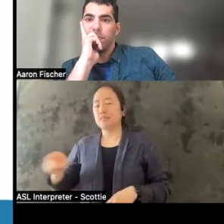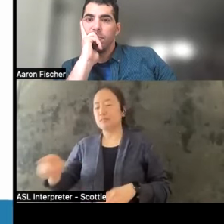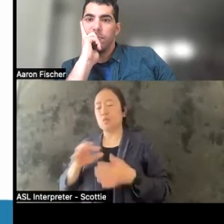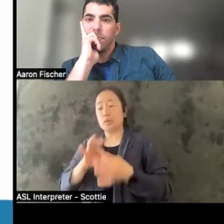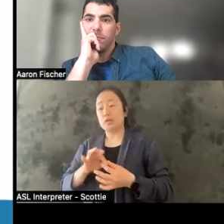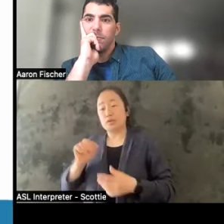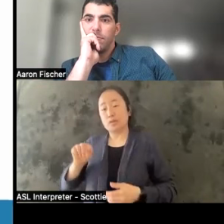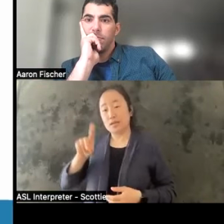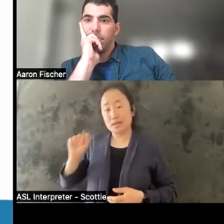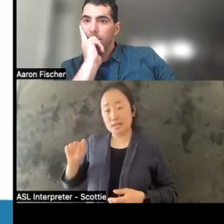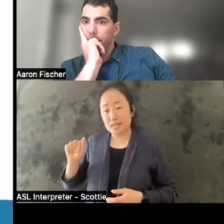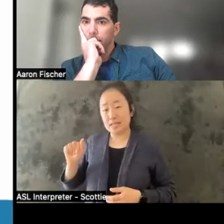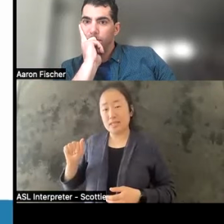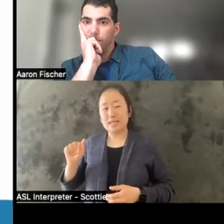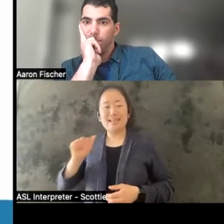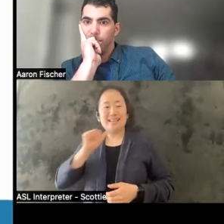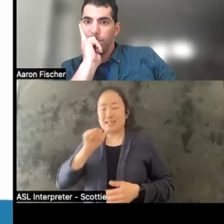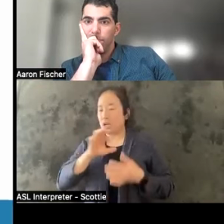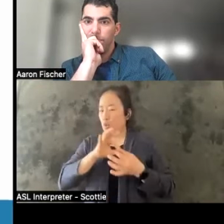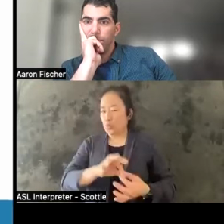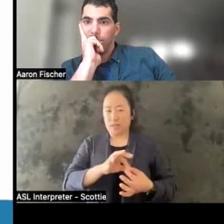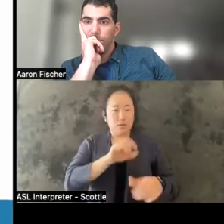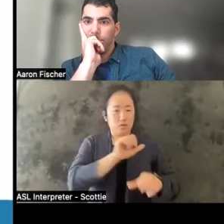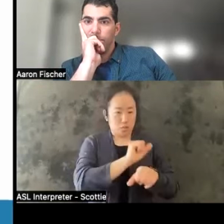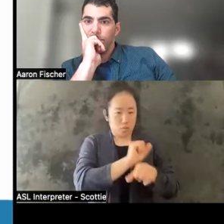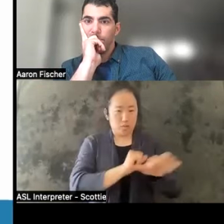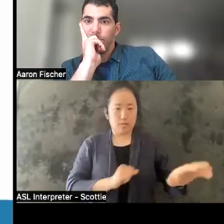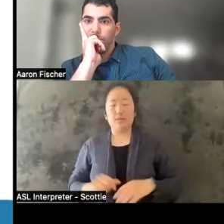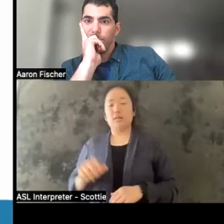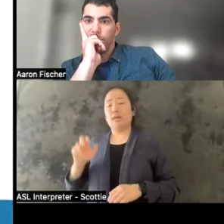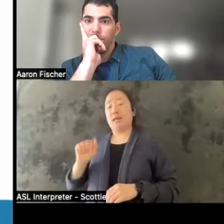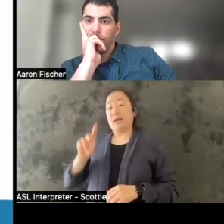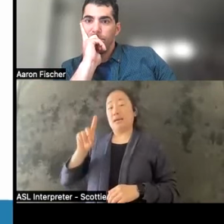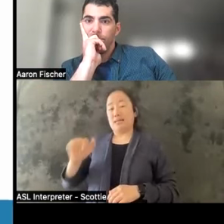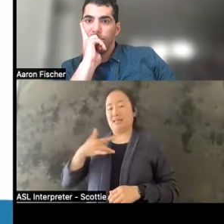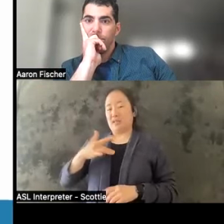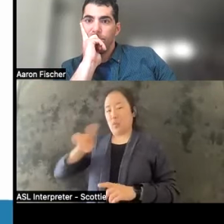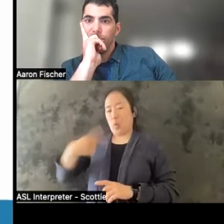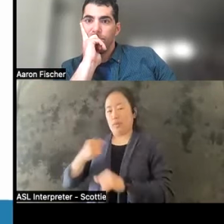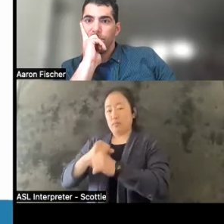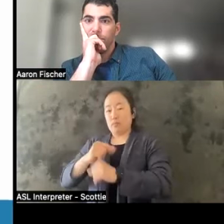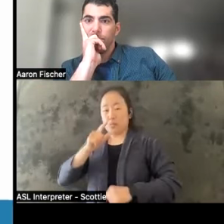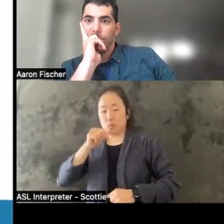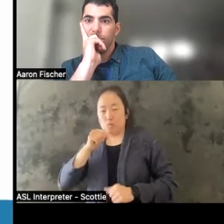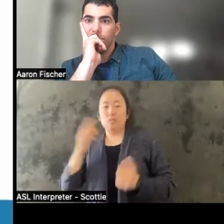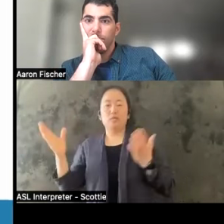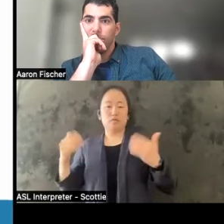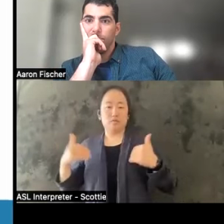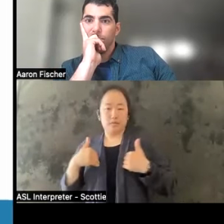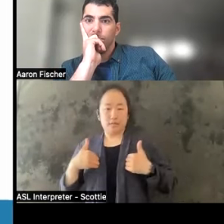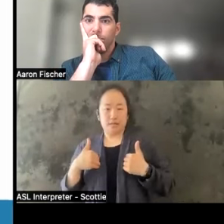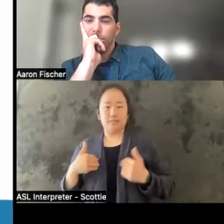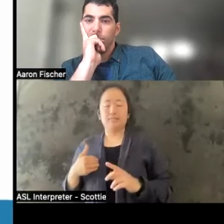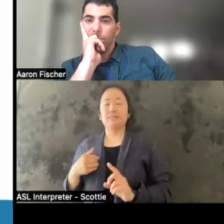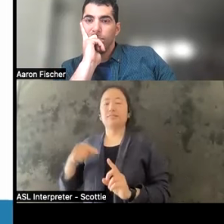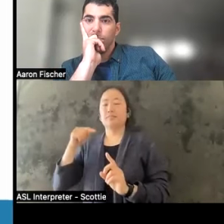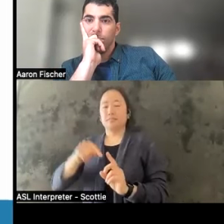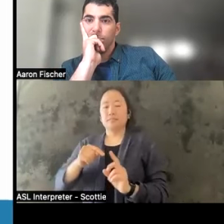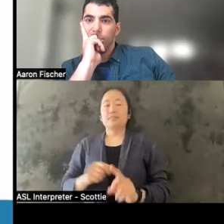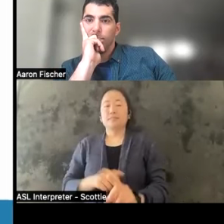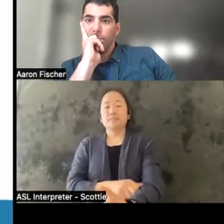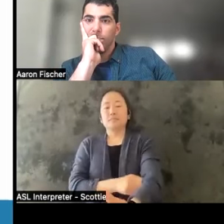the ADA generally only protects a service animal. This is referenced as coming from an entity